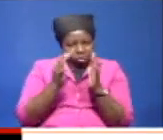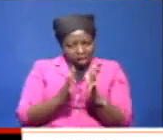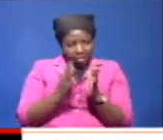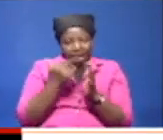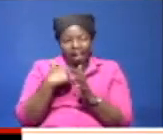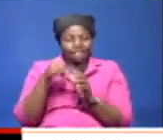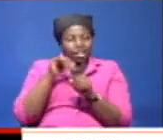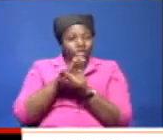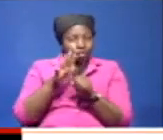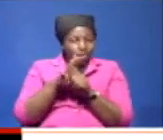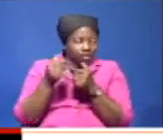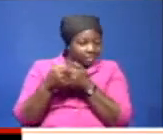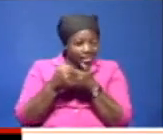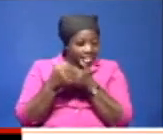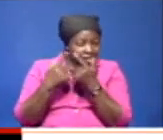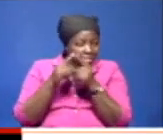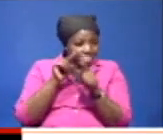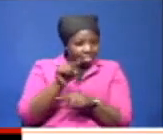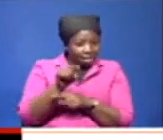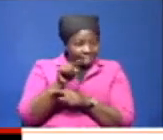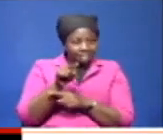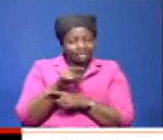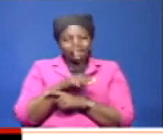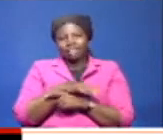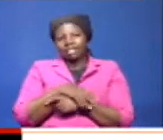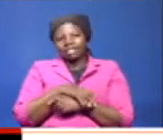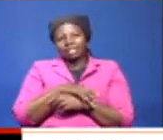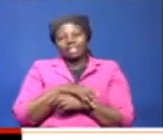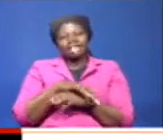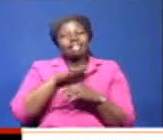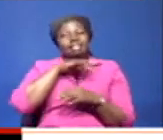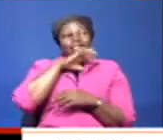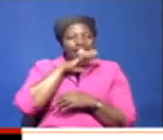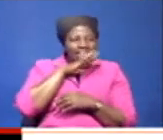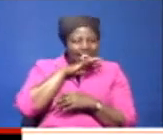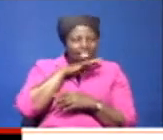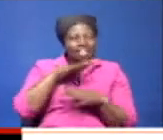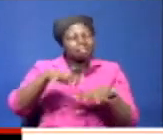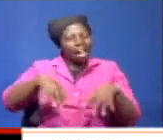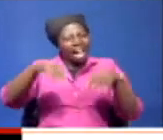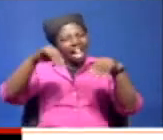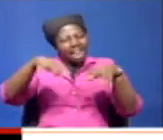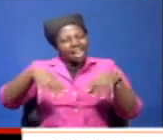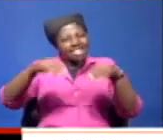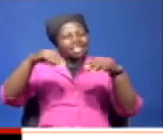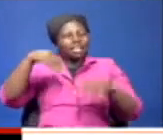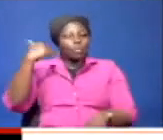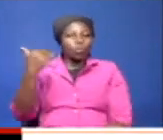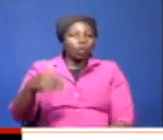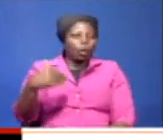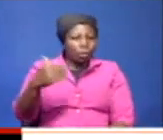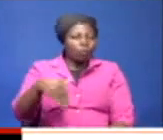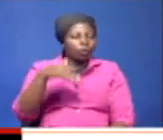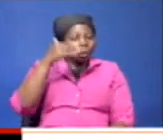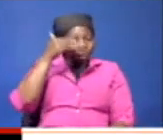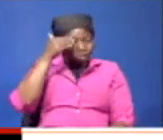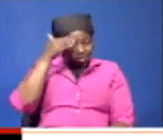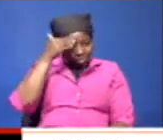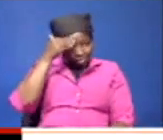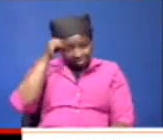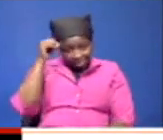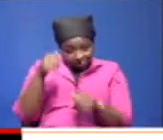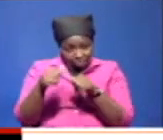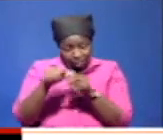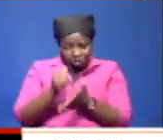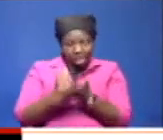trouble, but it's the dust and the mud that they will always remember. And to help us, understand this rally and